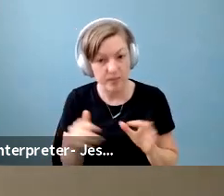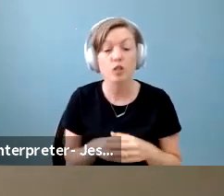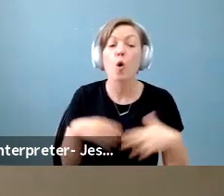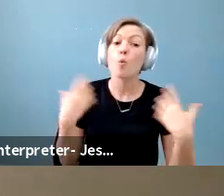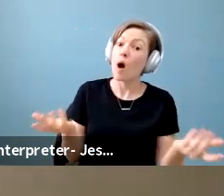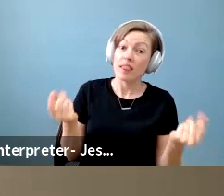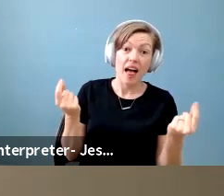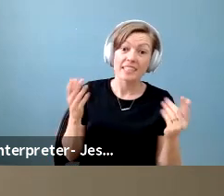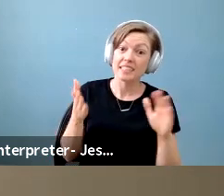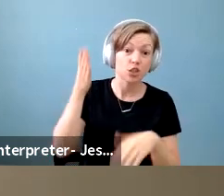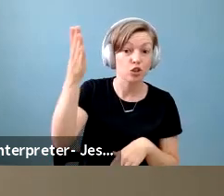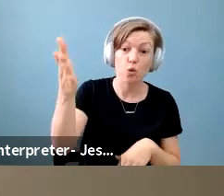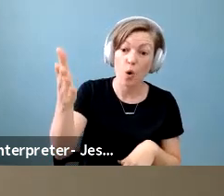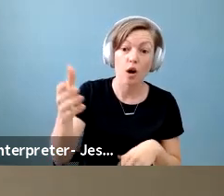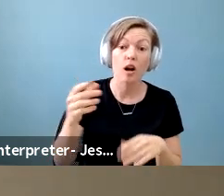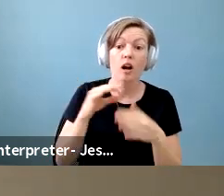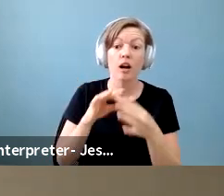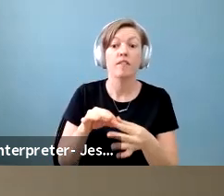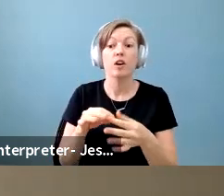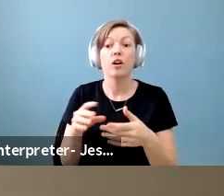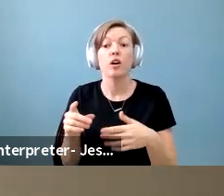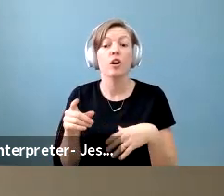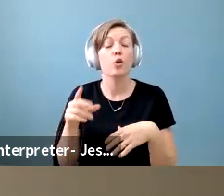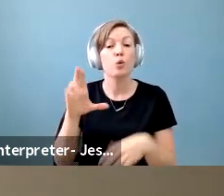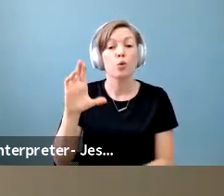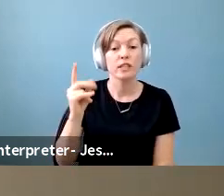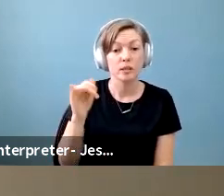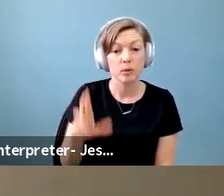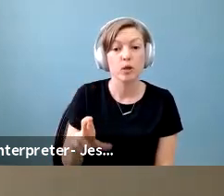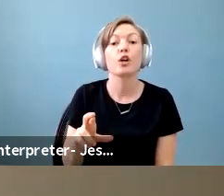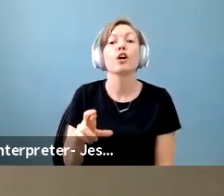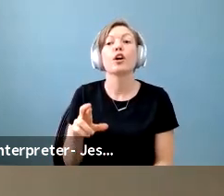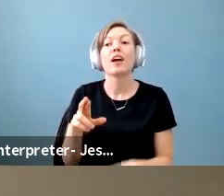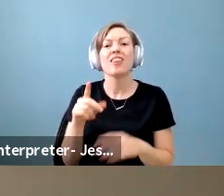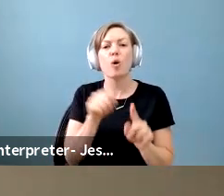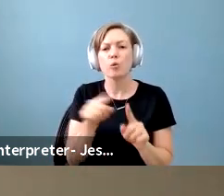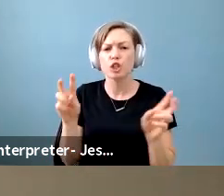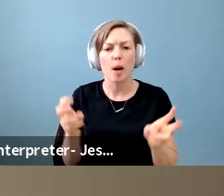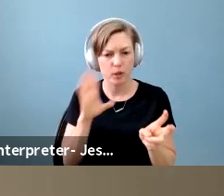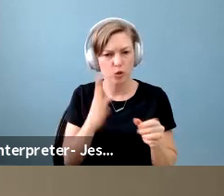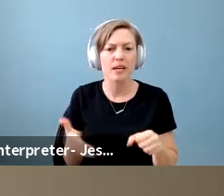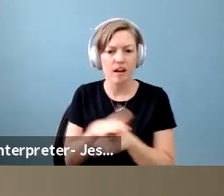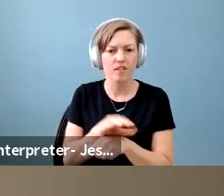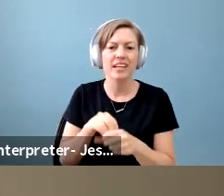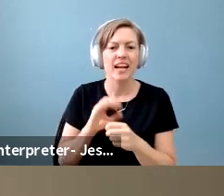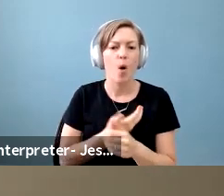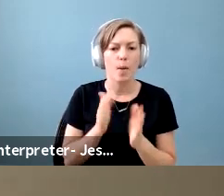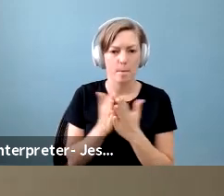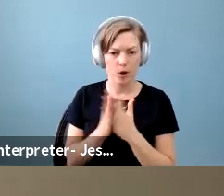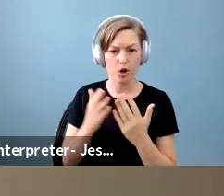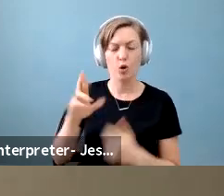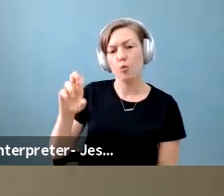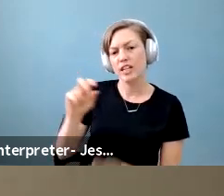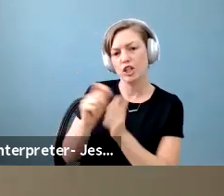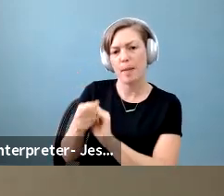in store for us with CRISPR? These are topics that are going to be covered in our book, Reshaping